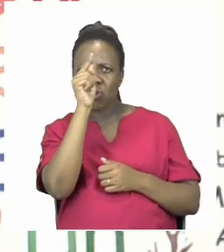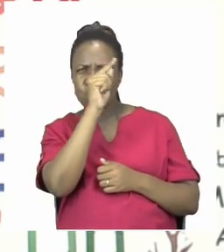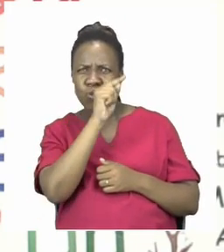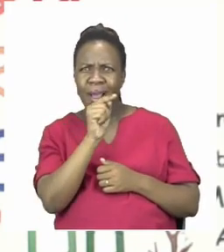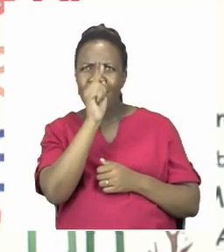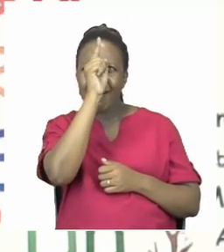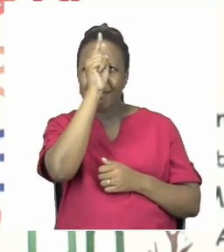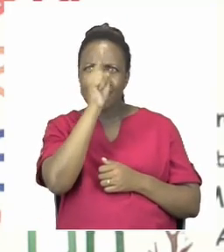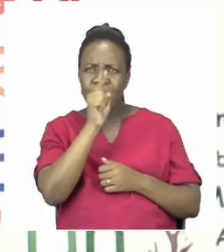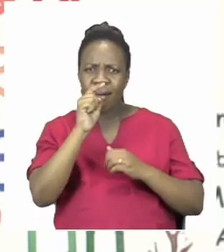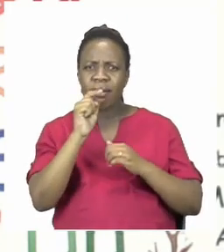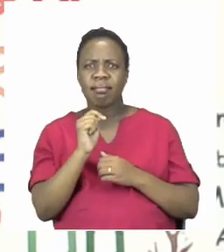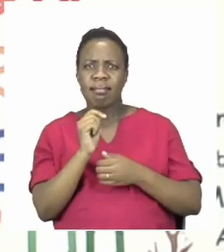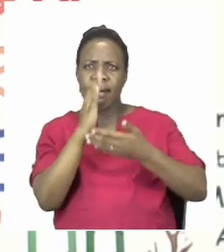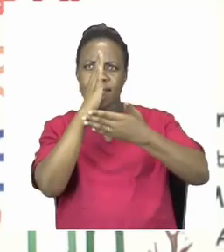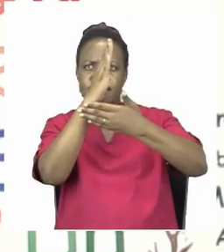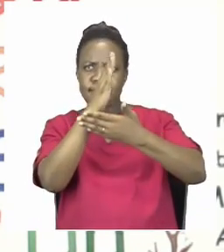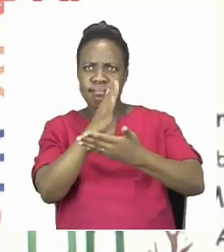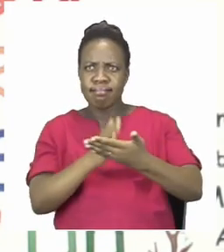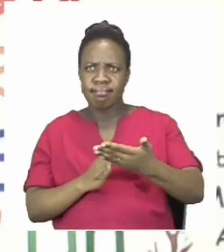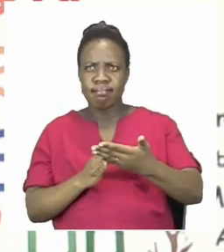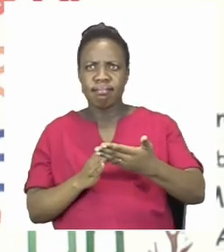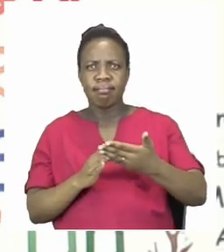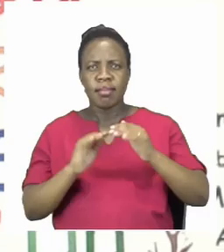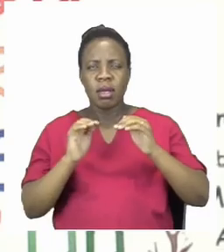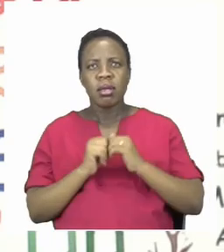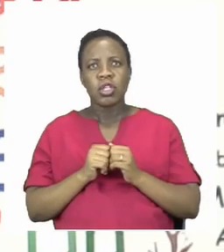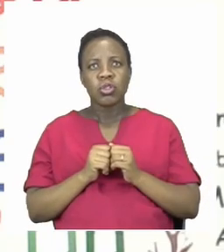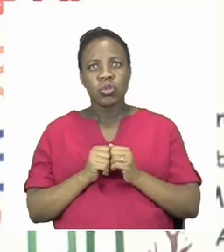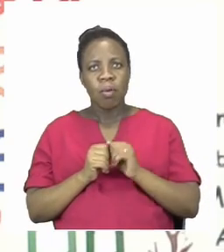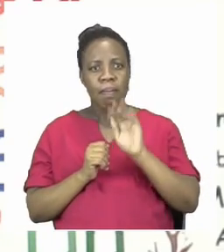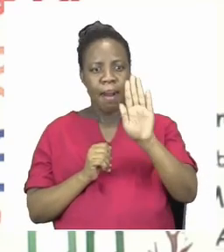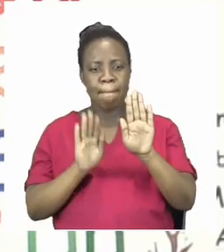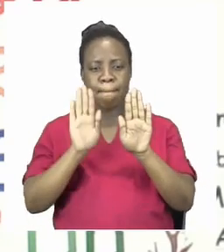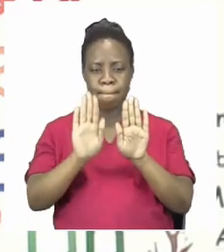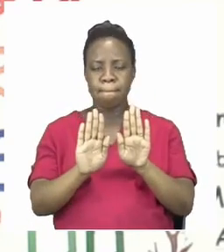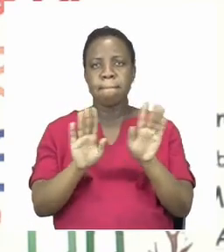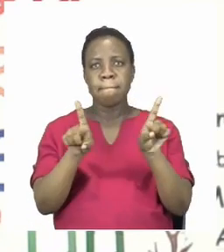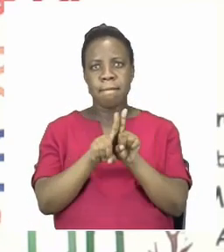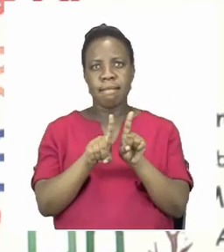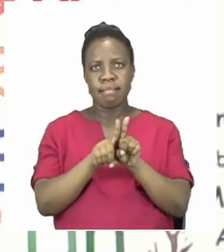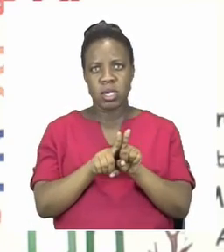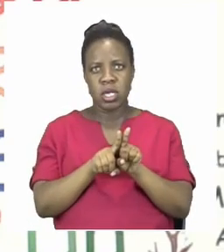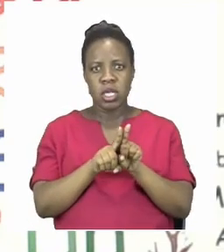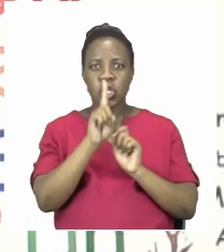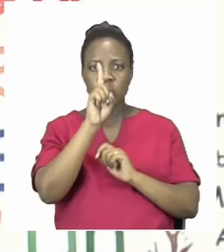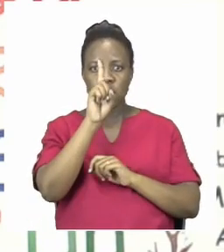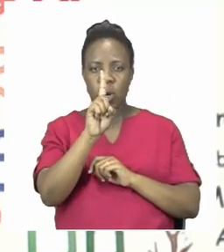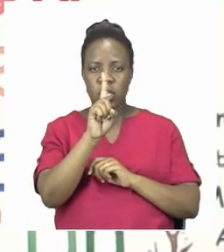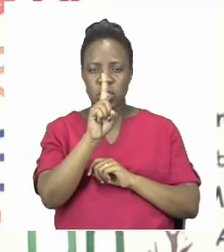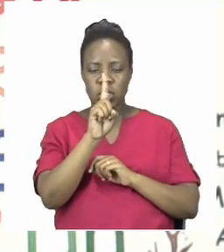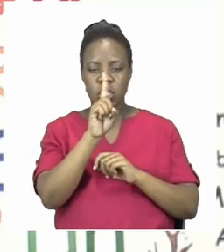4 pieces and only one is colored. We call that one